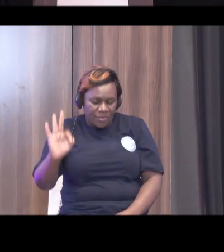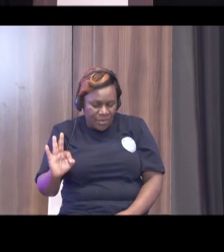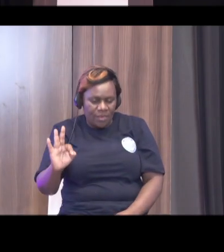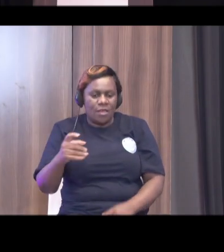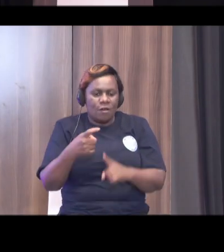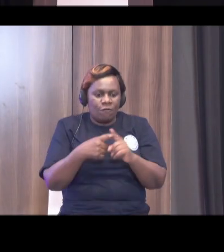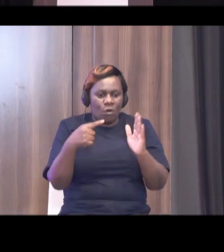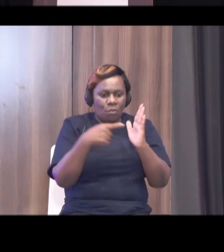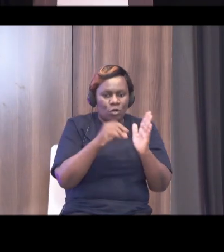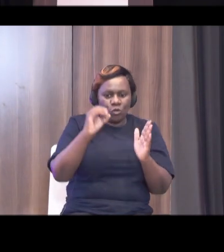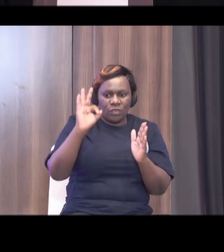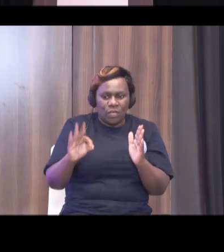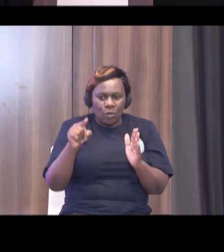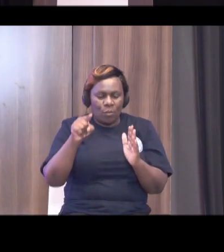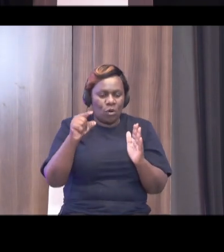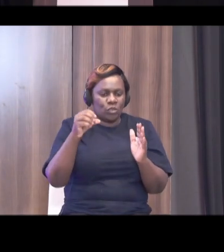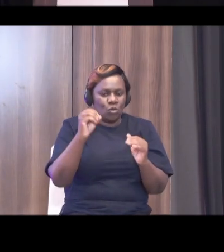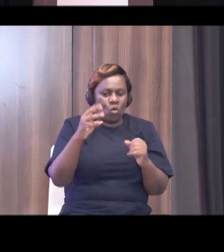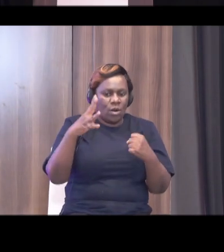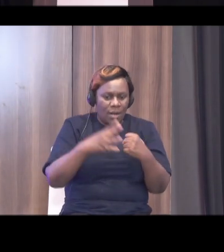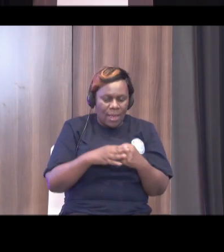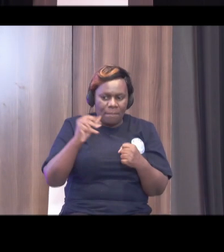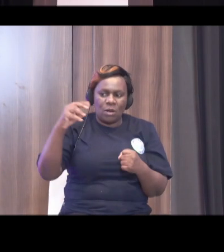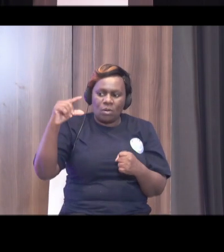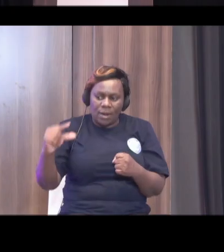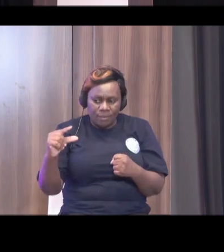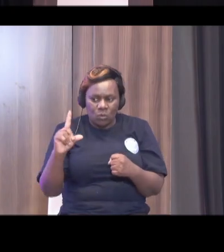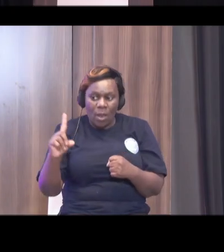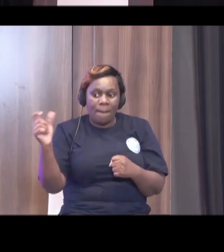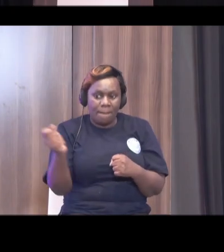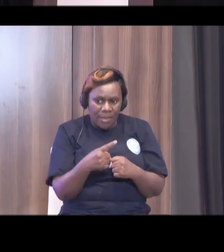from 0.03 to 0.09 micrograms per ml.